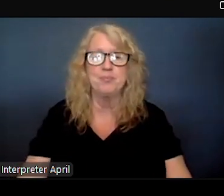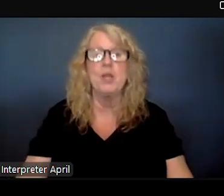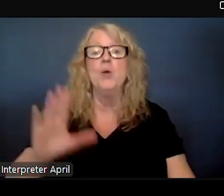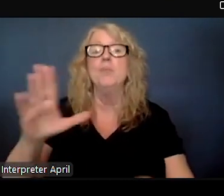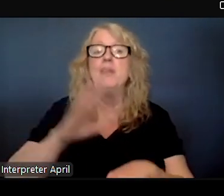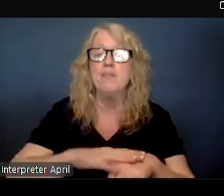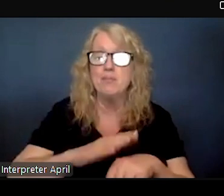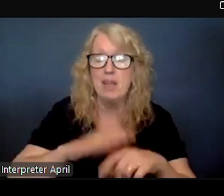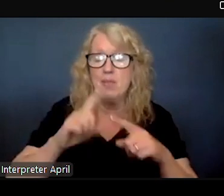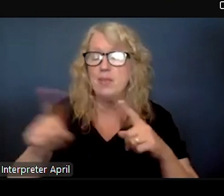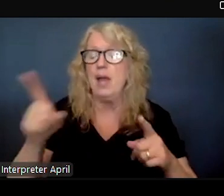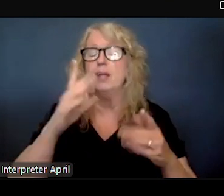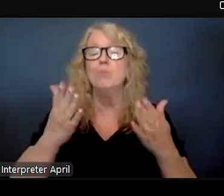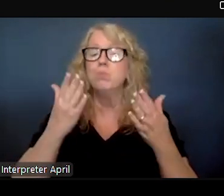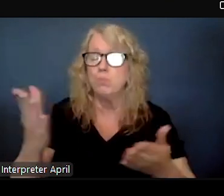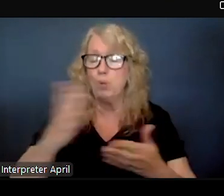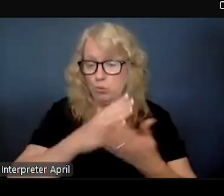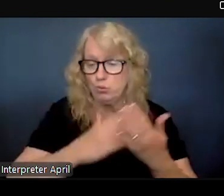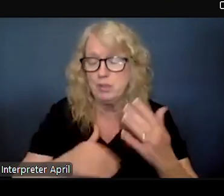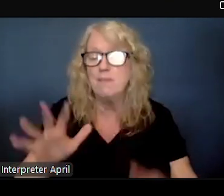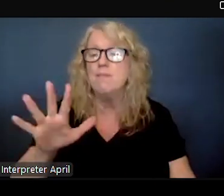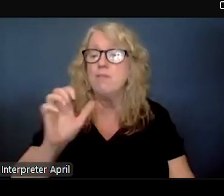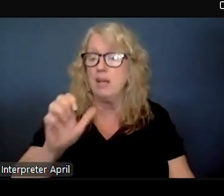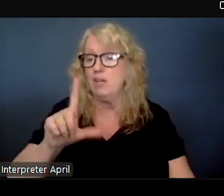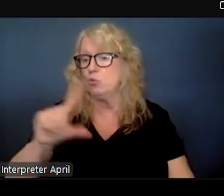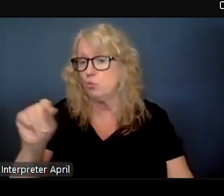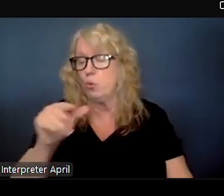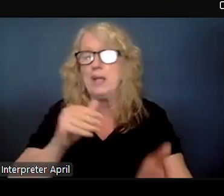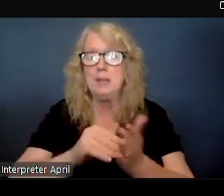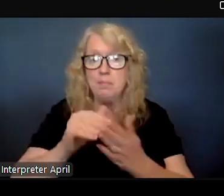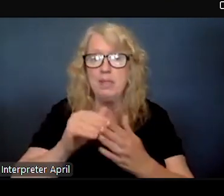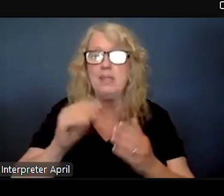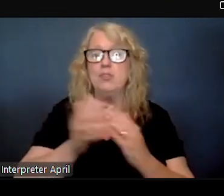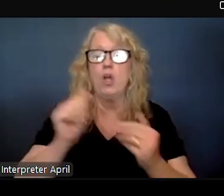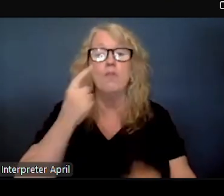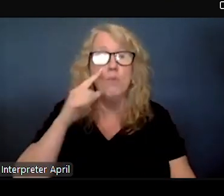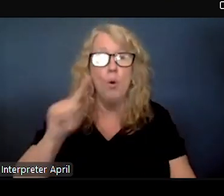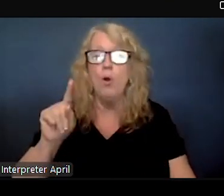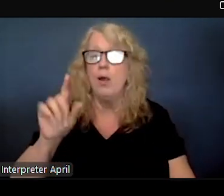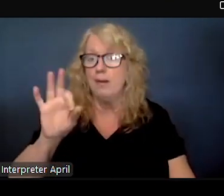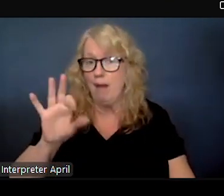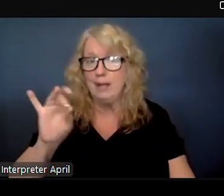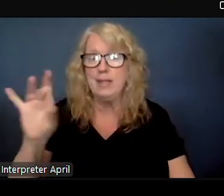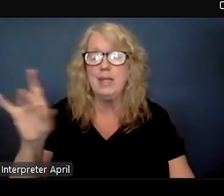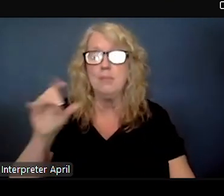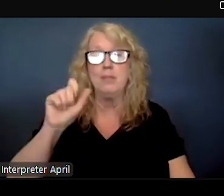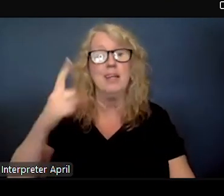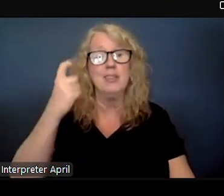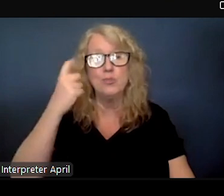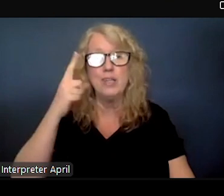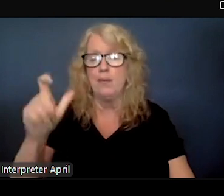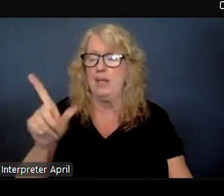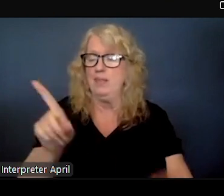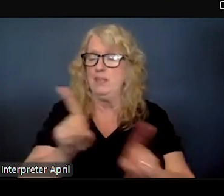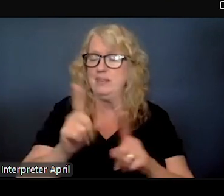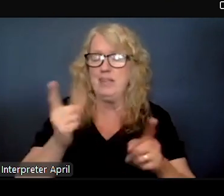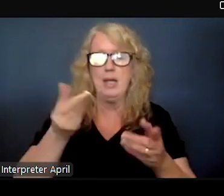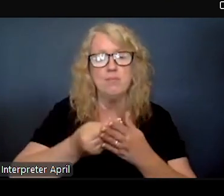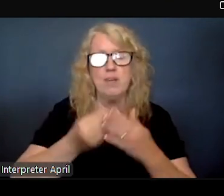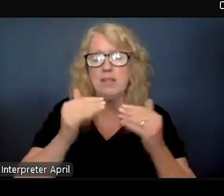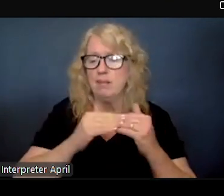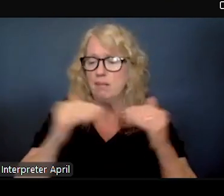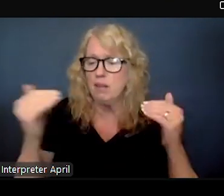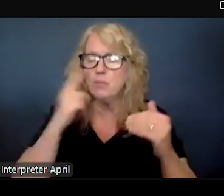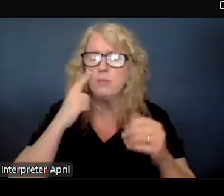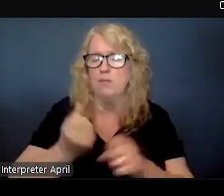the proposed budget includes $520 million for 988. This stays at the same funding level as